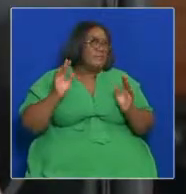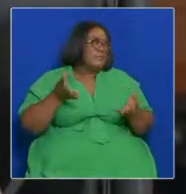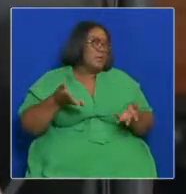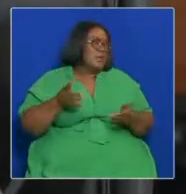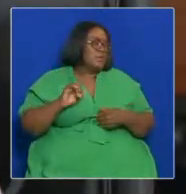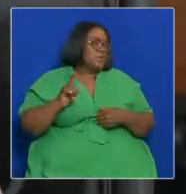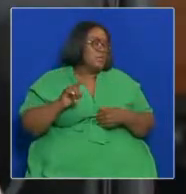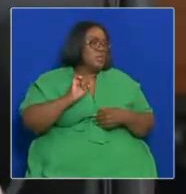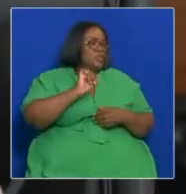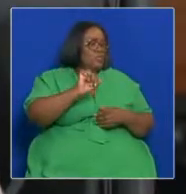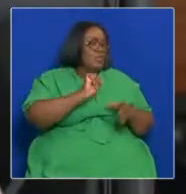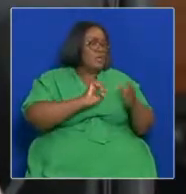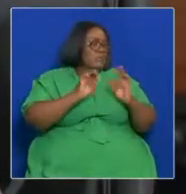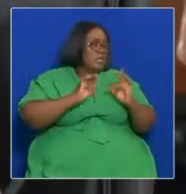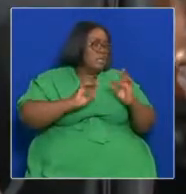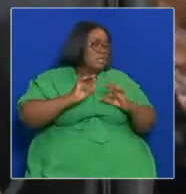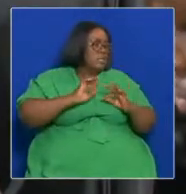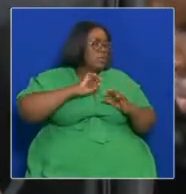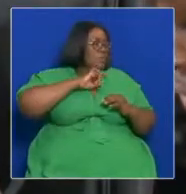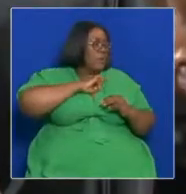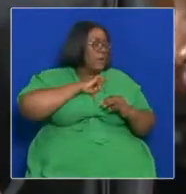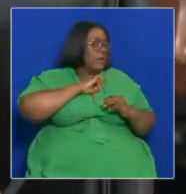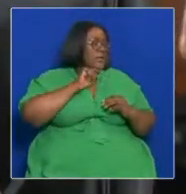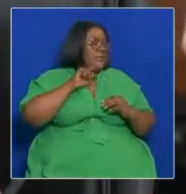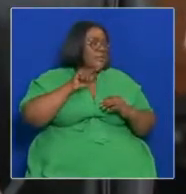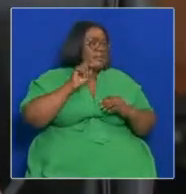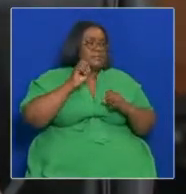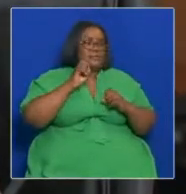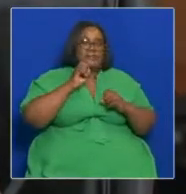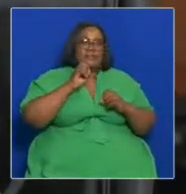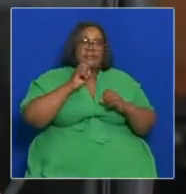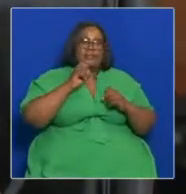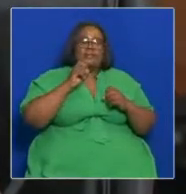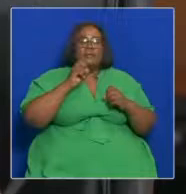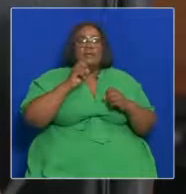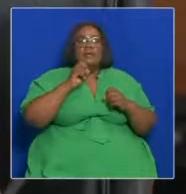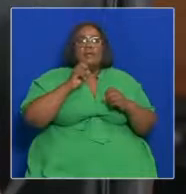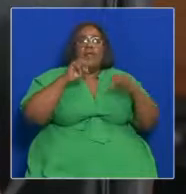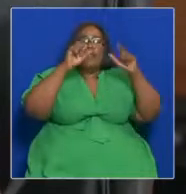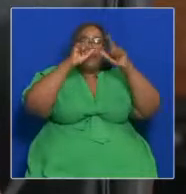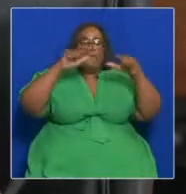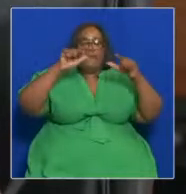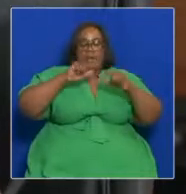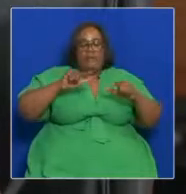of why this multi-level intake process was important.